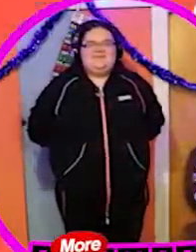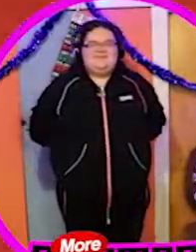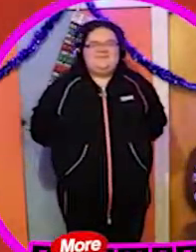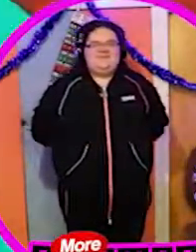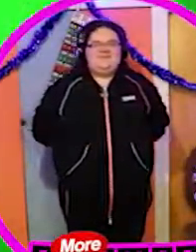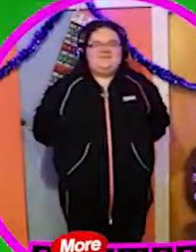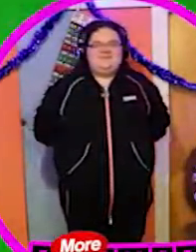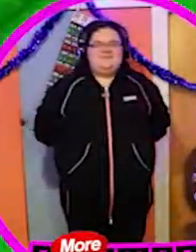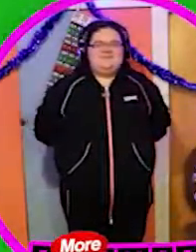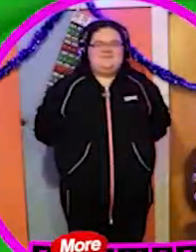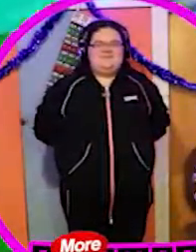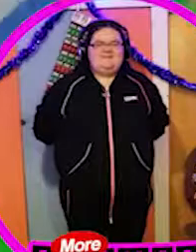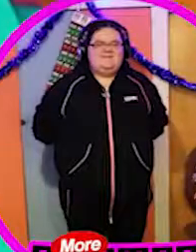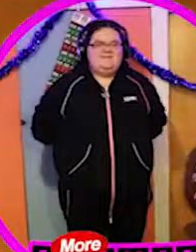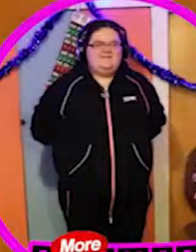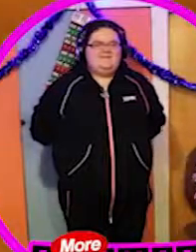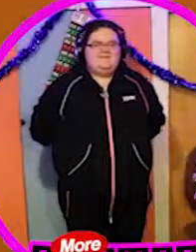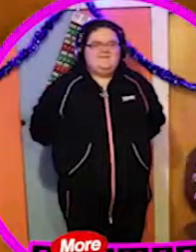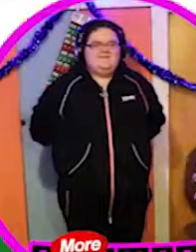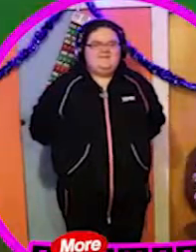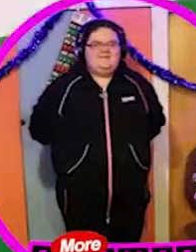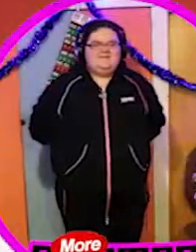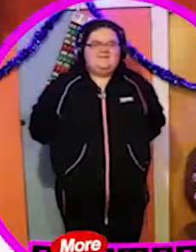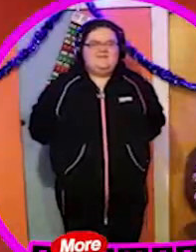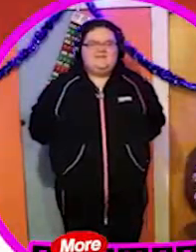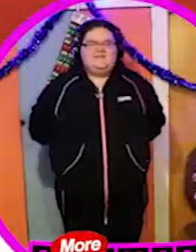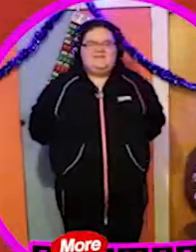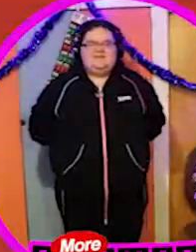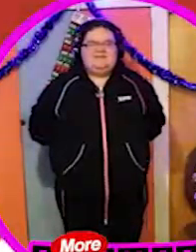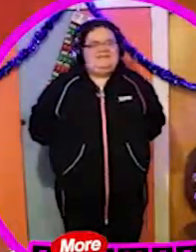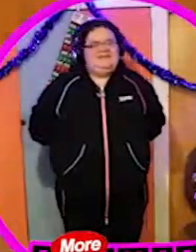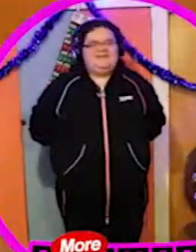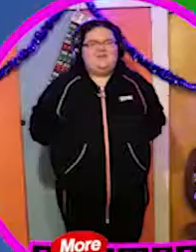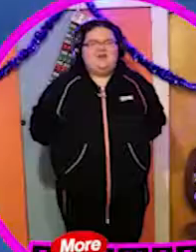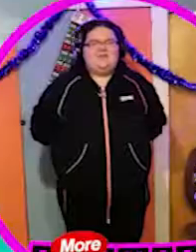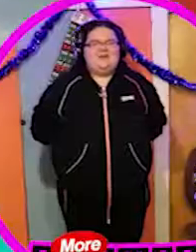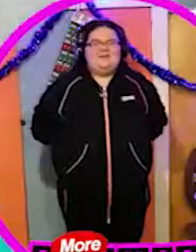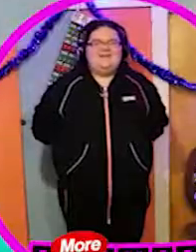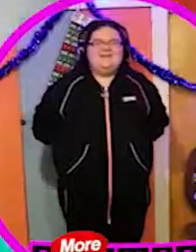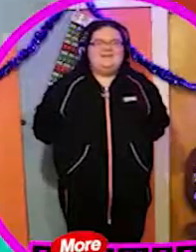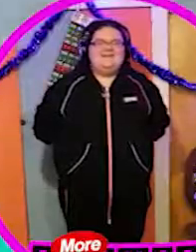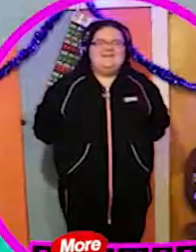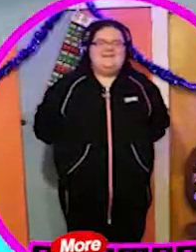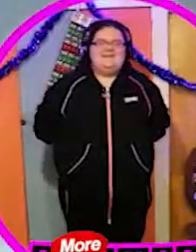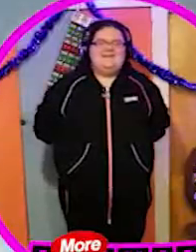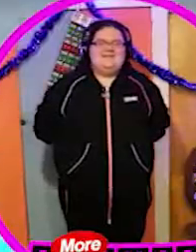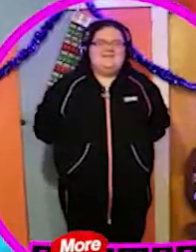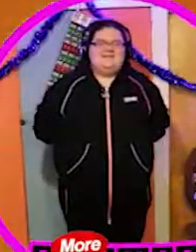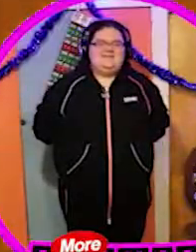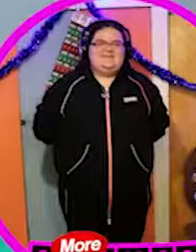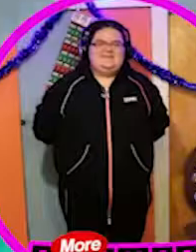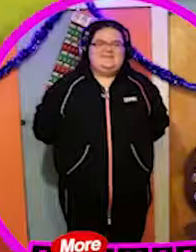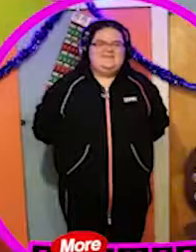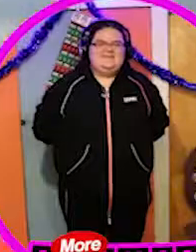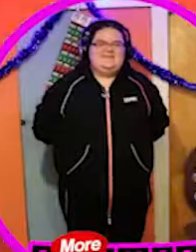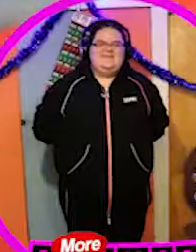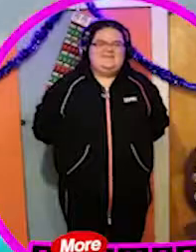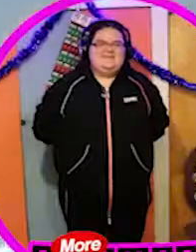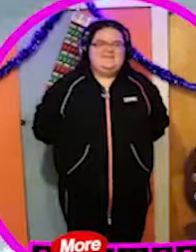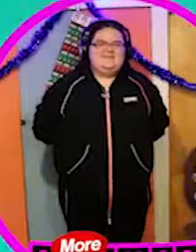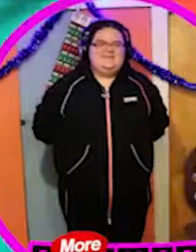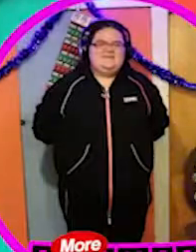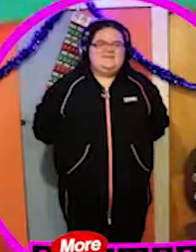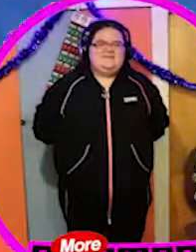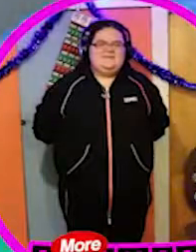Oh, fuck. Yes, I'm getting time. I got time. Hopefully, that's enough. We survived. I don't know, but. Oh, my God. What's your score saying? 7. I've got nothing,